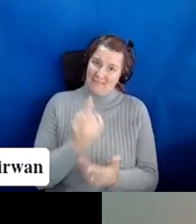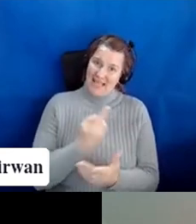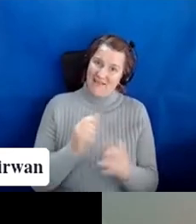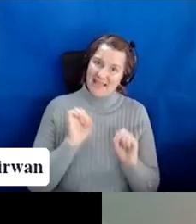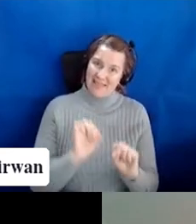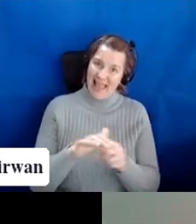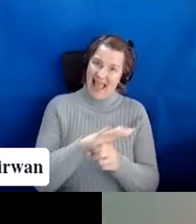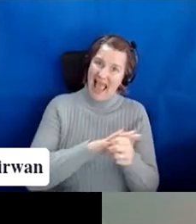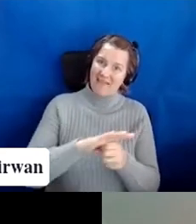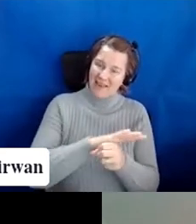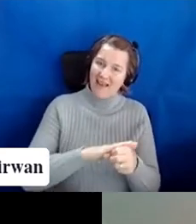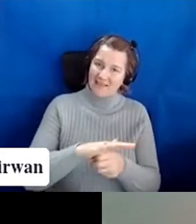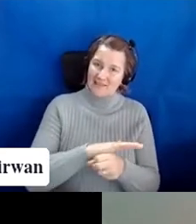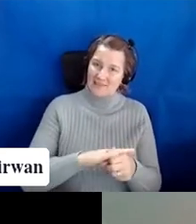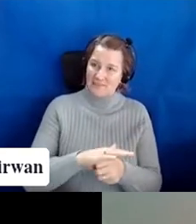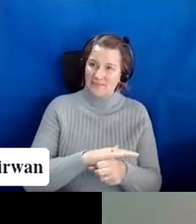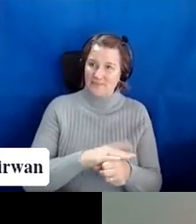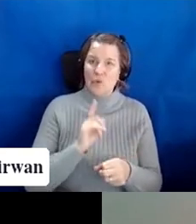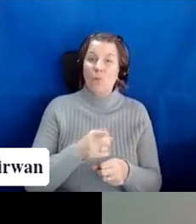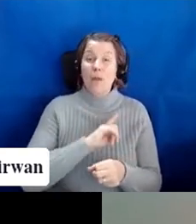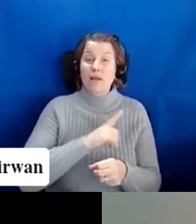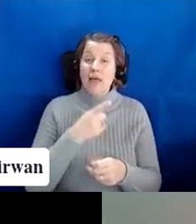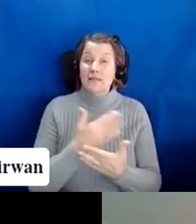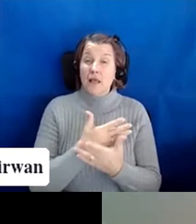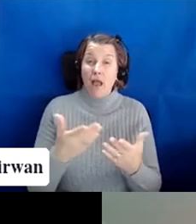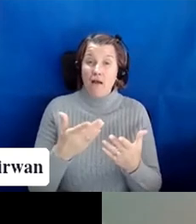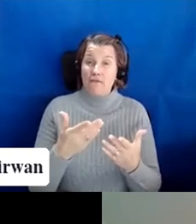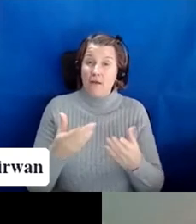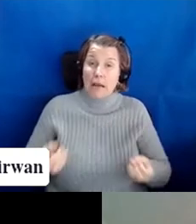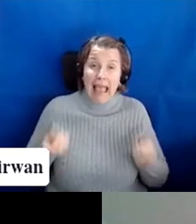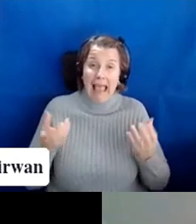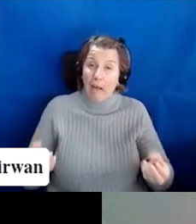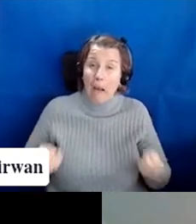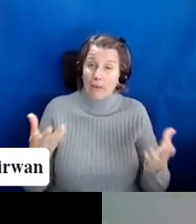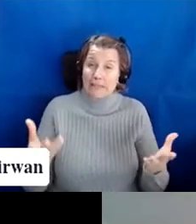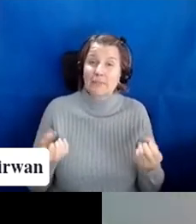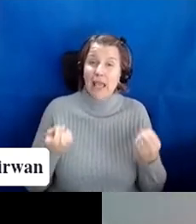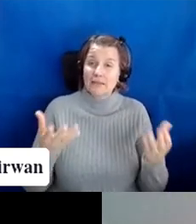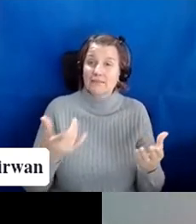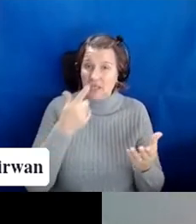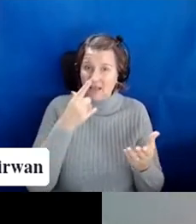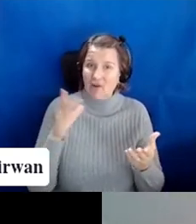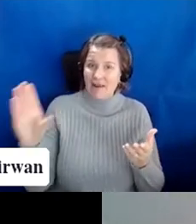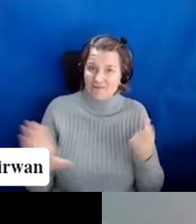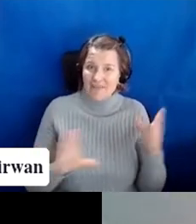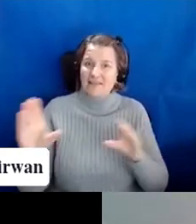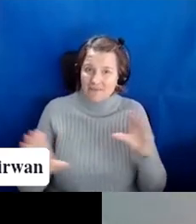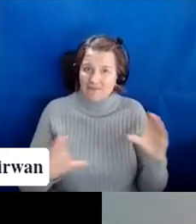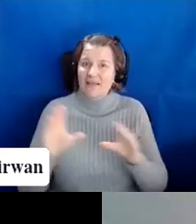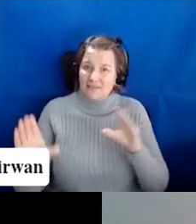So because that's a lot of outgoing, spend, you can reinvest that in professional